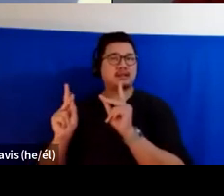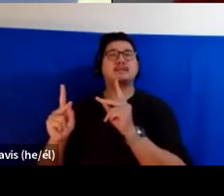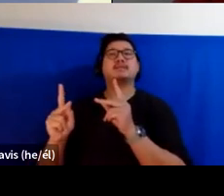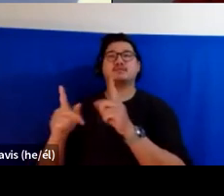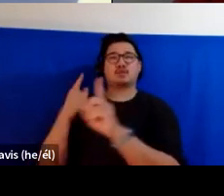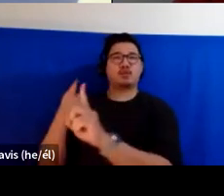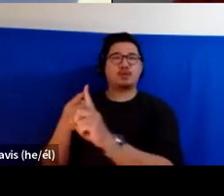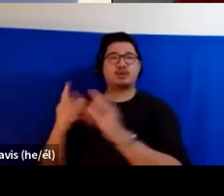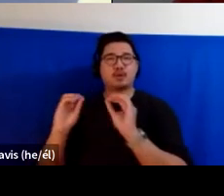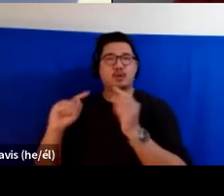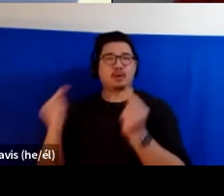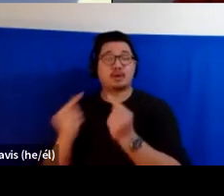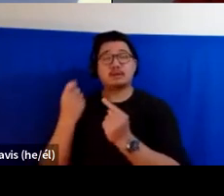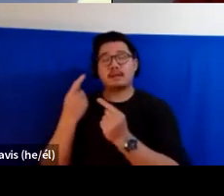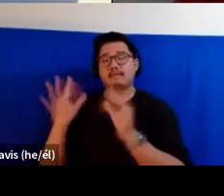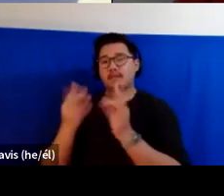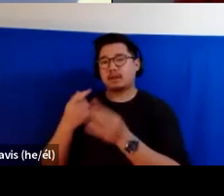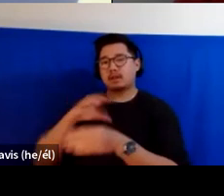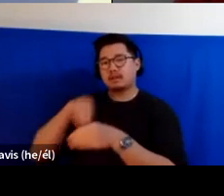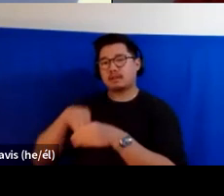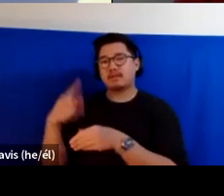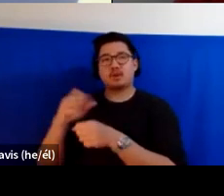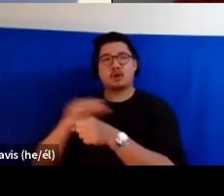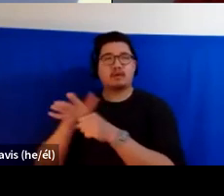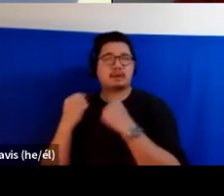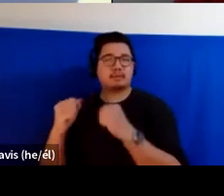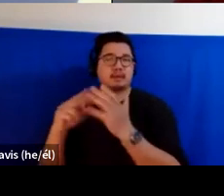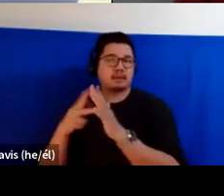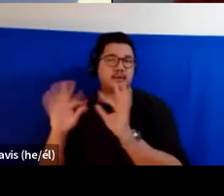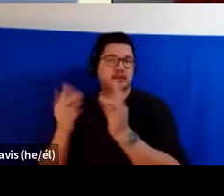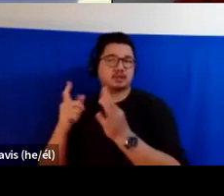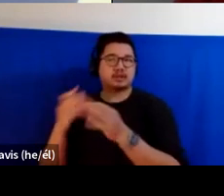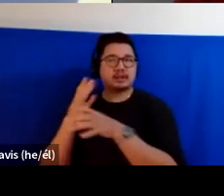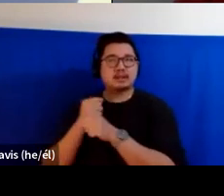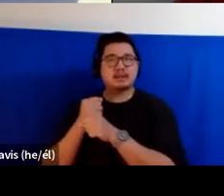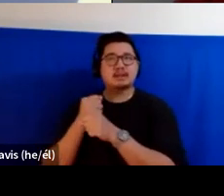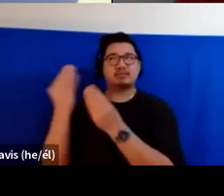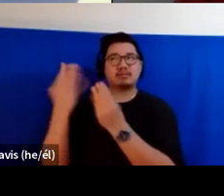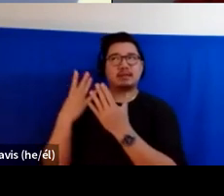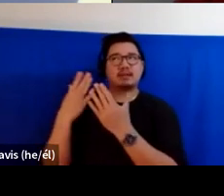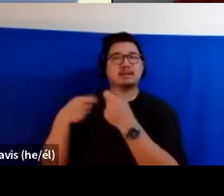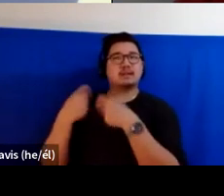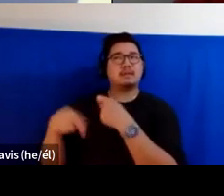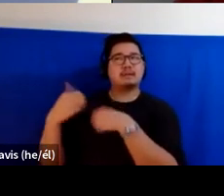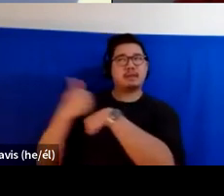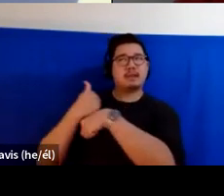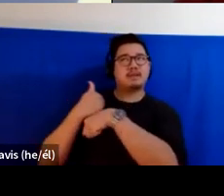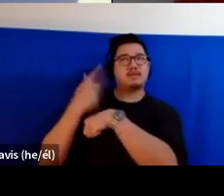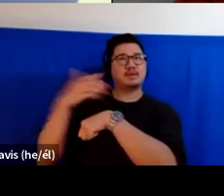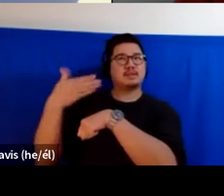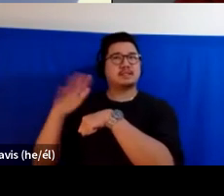be included in decision-making around coveted safety so that they are receiving answers to questions rather than being blamed for sending sick kids to